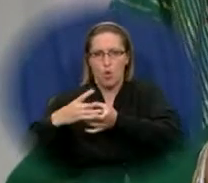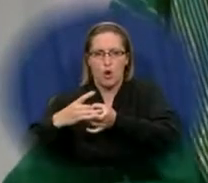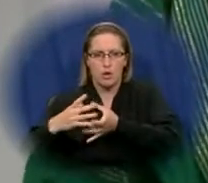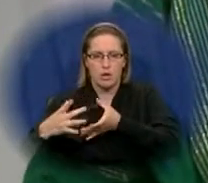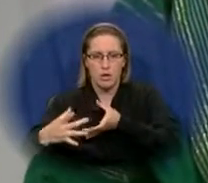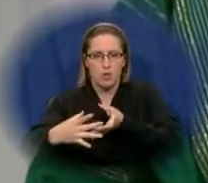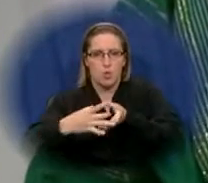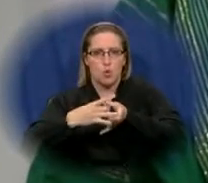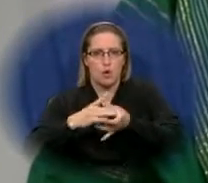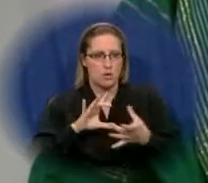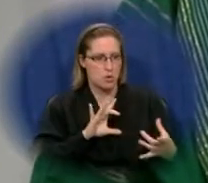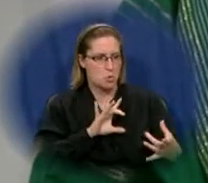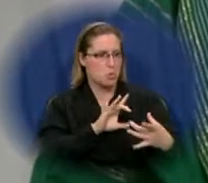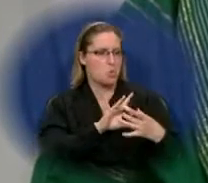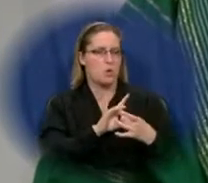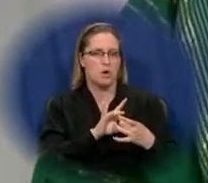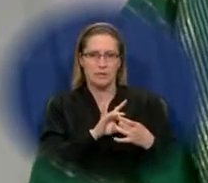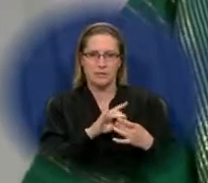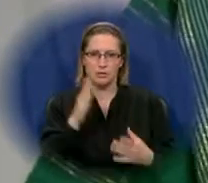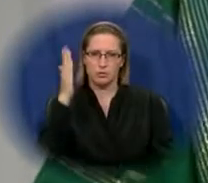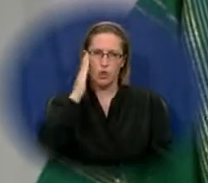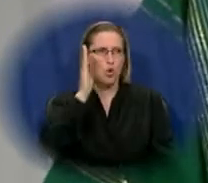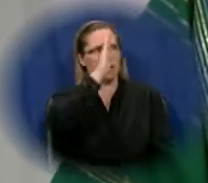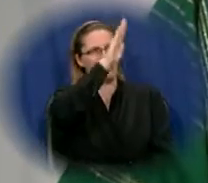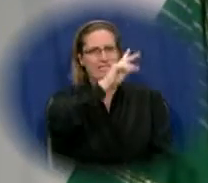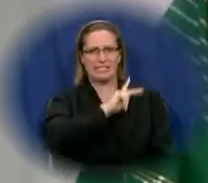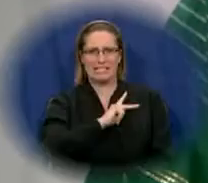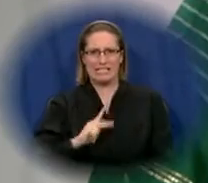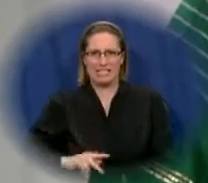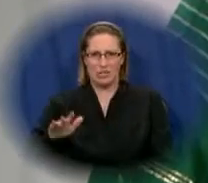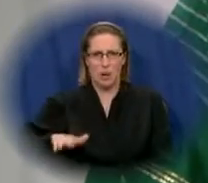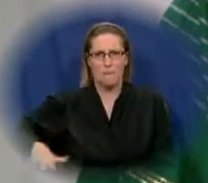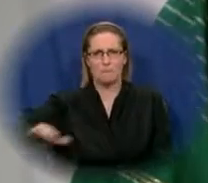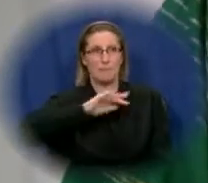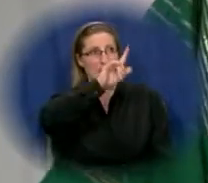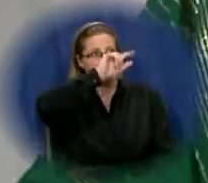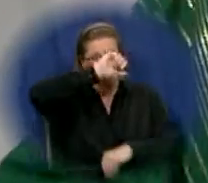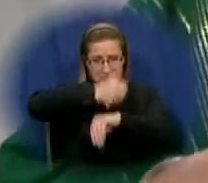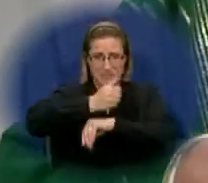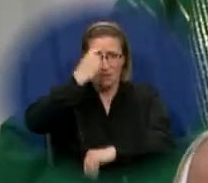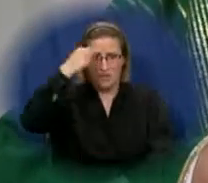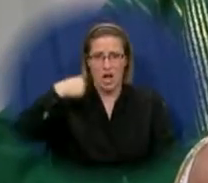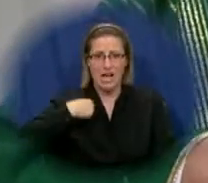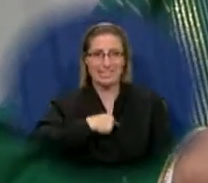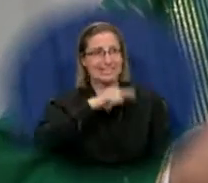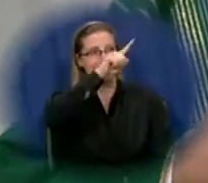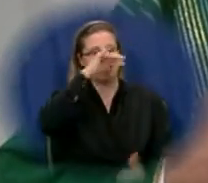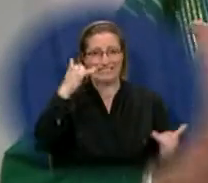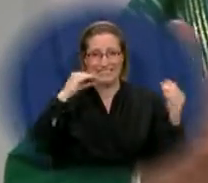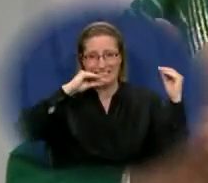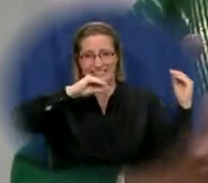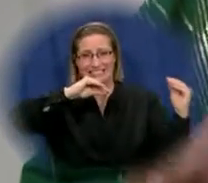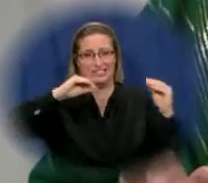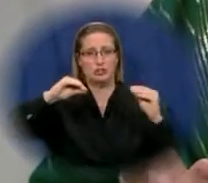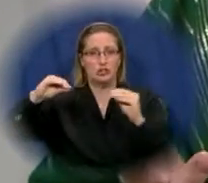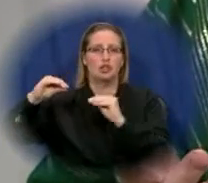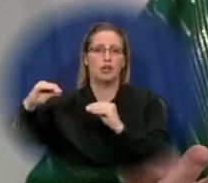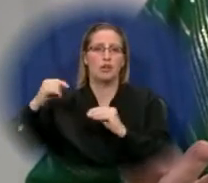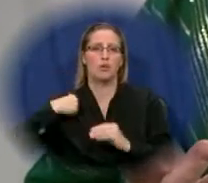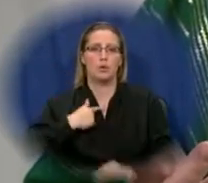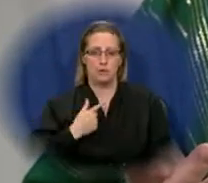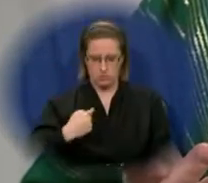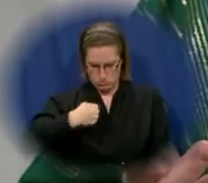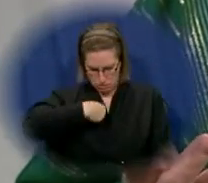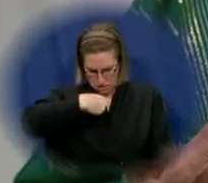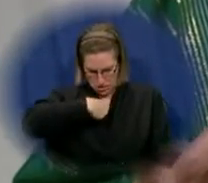grow the giftedness of the kingdom of God that Jesus established for us and teaches us, to move from our selfishness